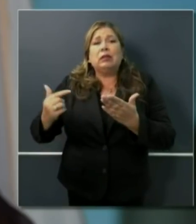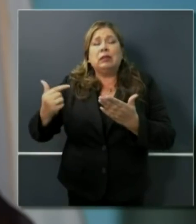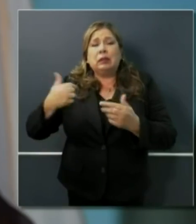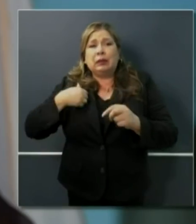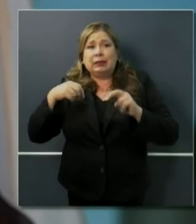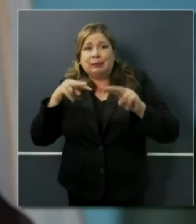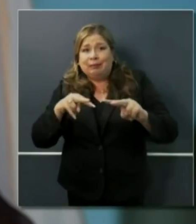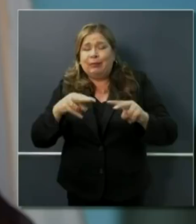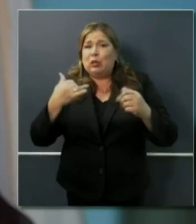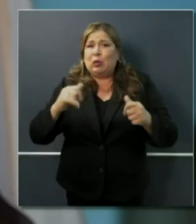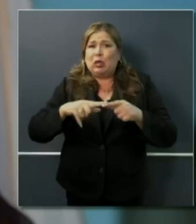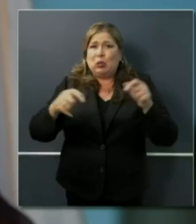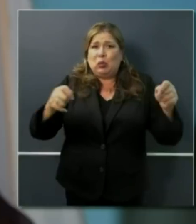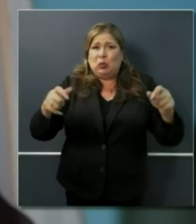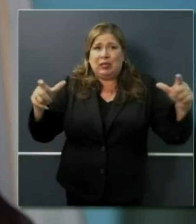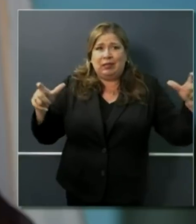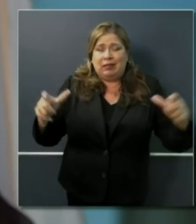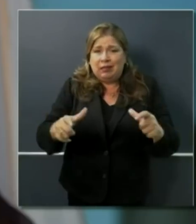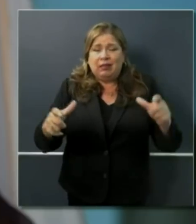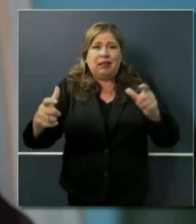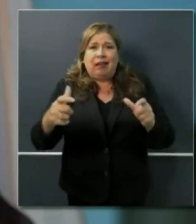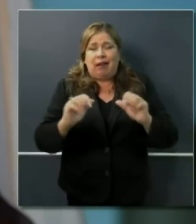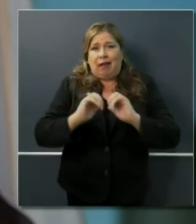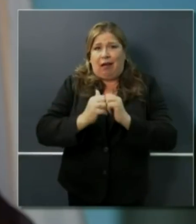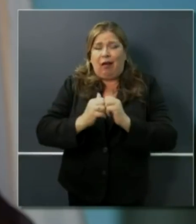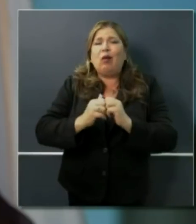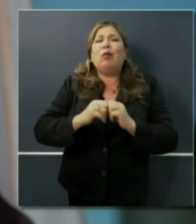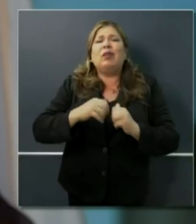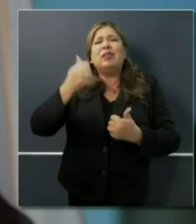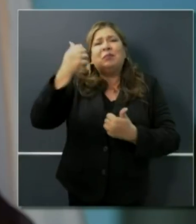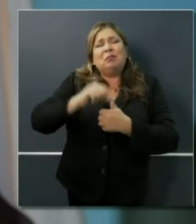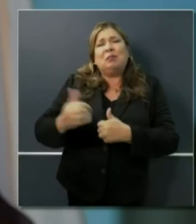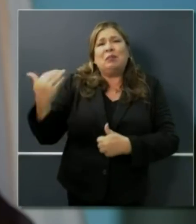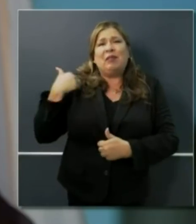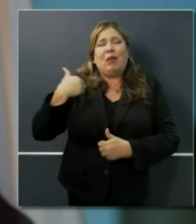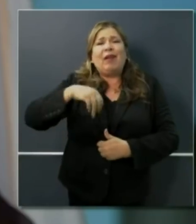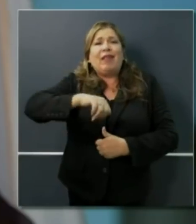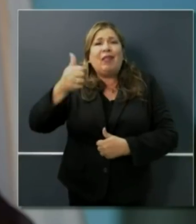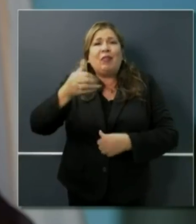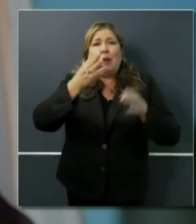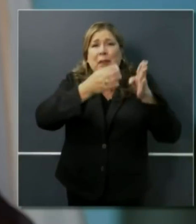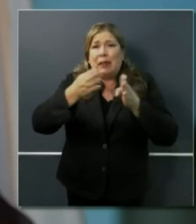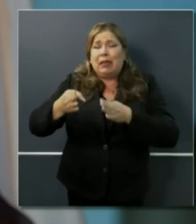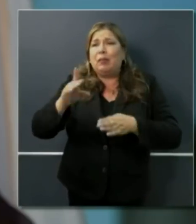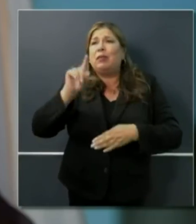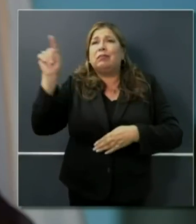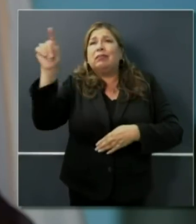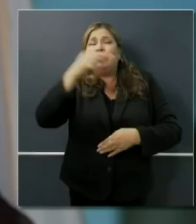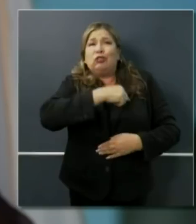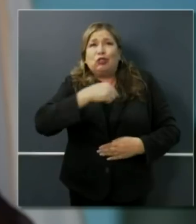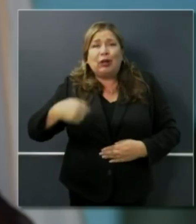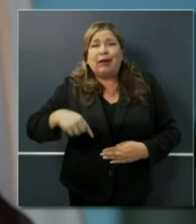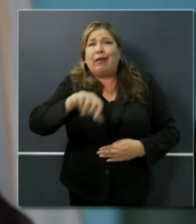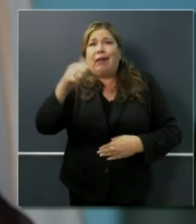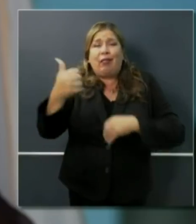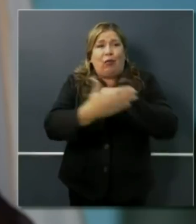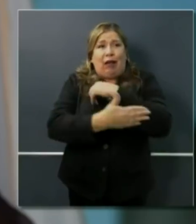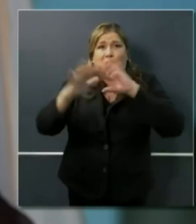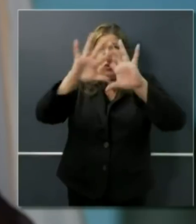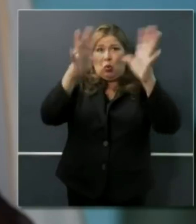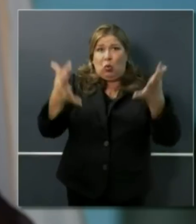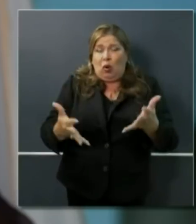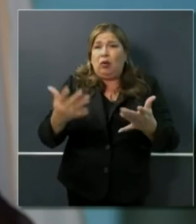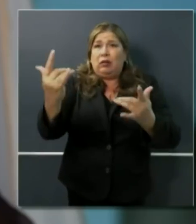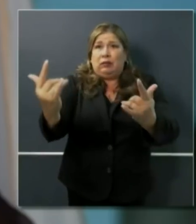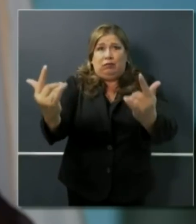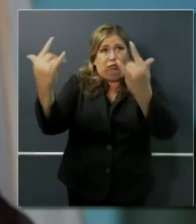began when we started to repatriate those first flights coming from mainland China, from Wuhan and elsewhere. The